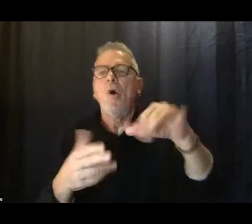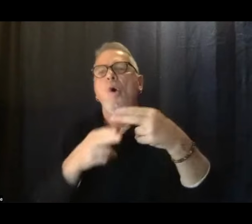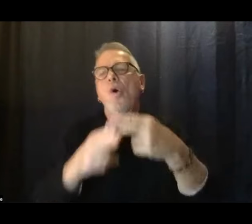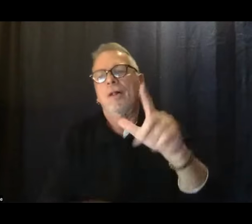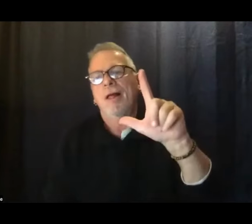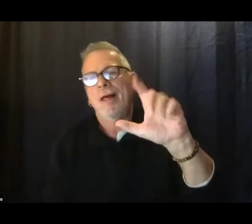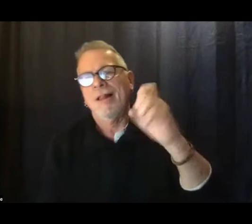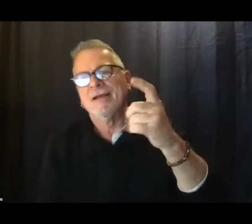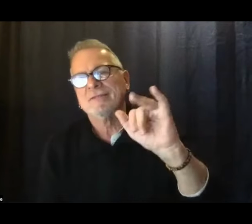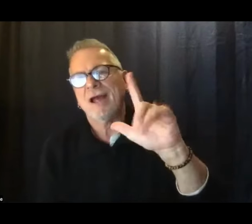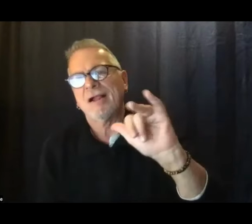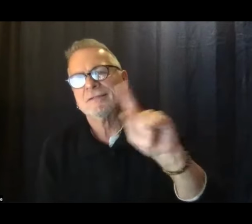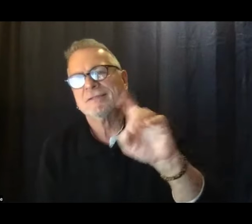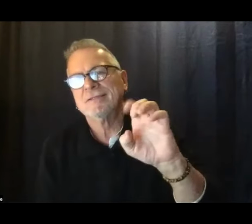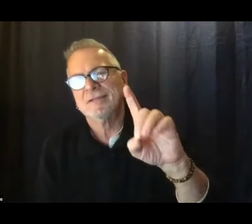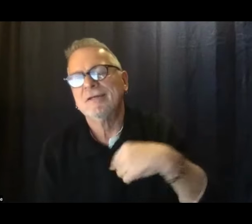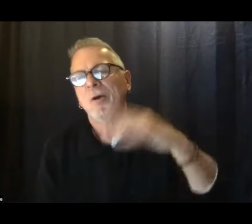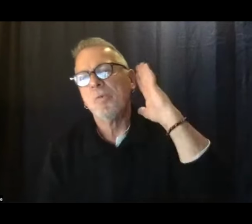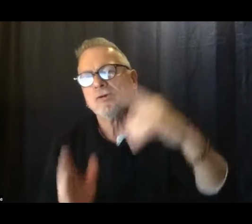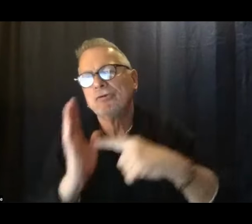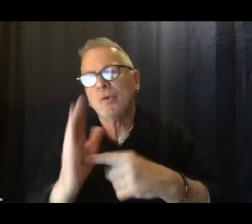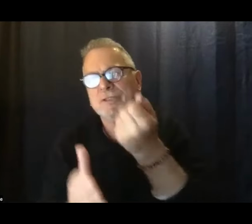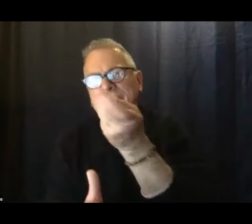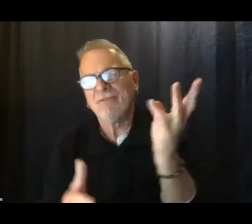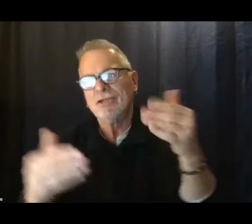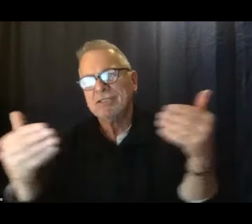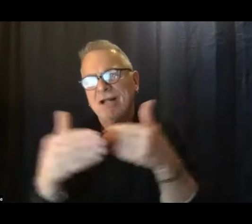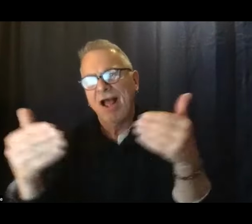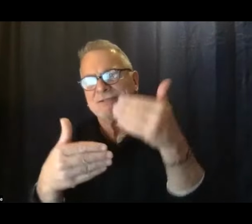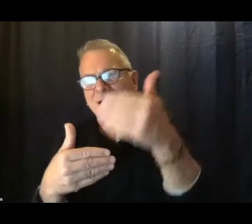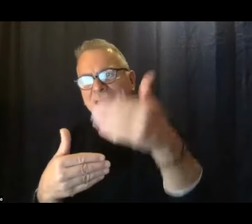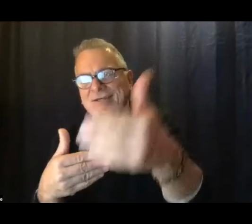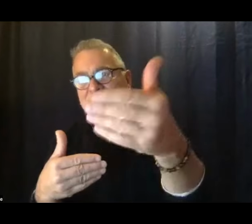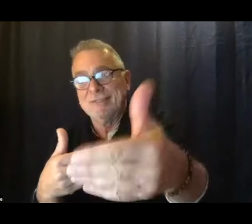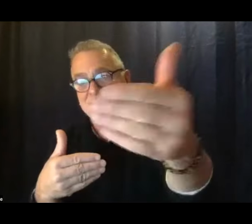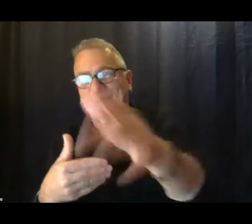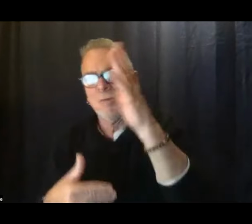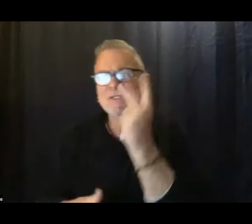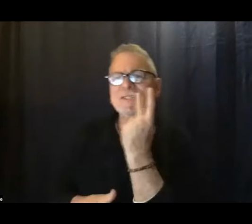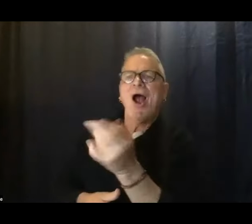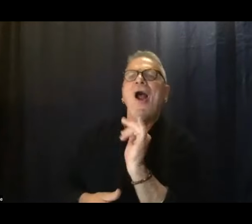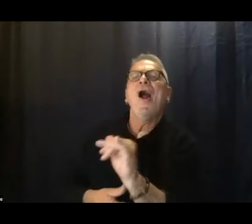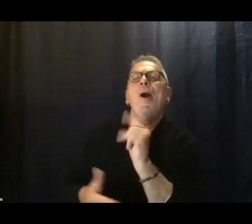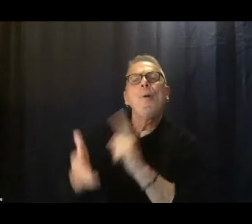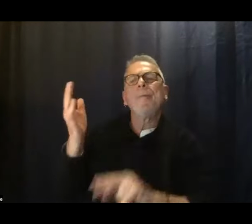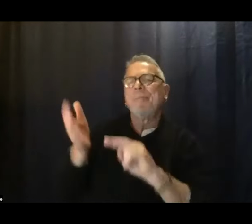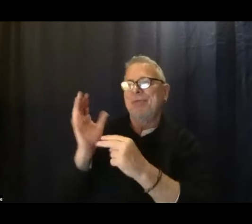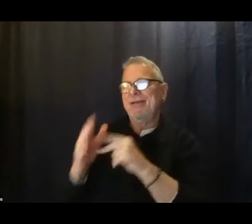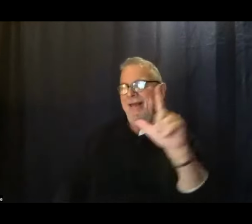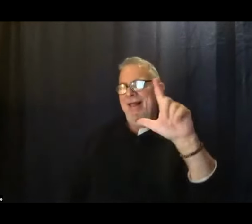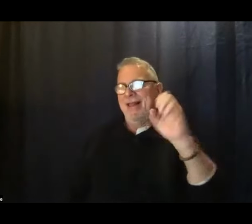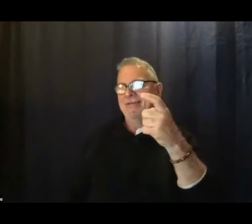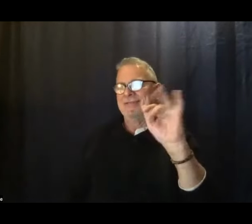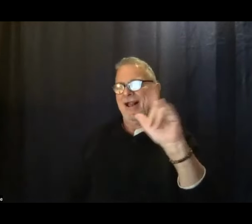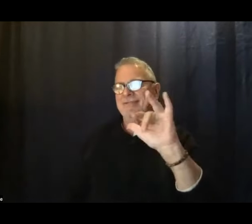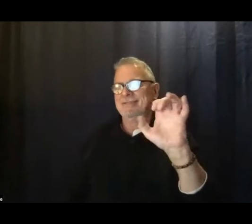5 parameters. I want to emphasize that. And that's your lexicalized fingerspelling. I have several slides going forward where we're going